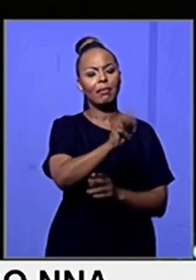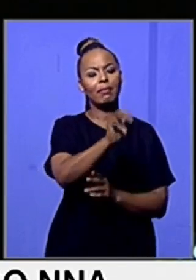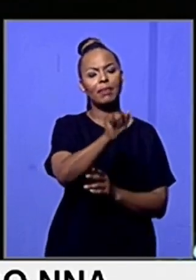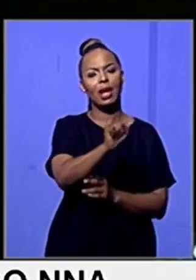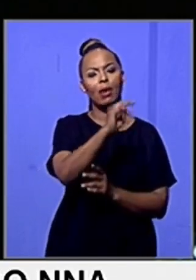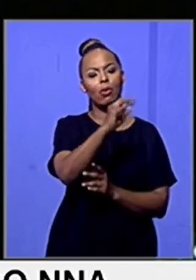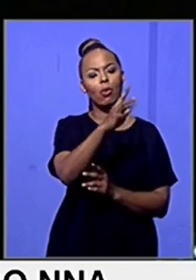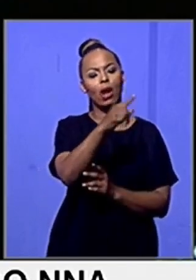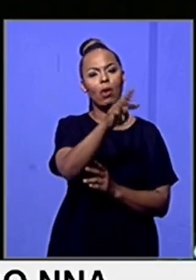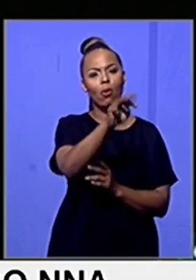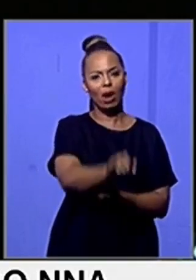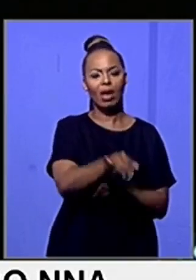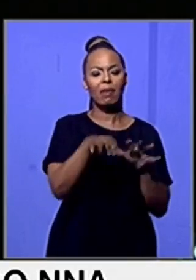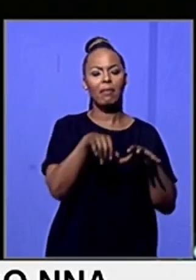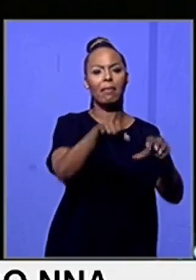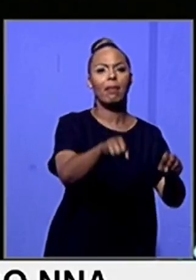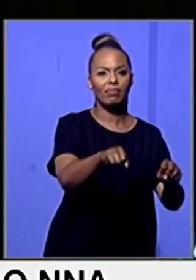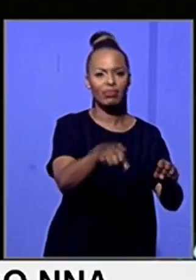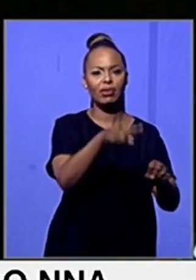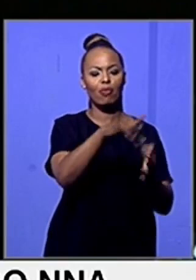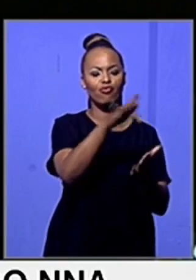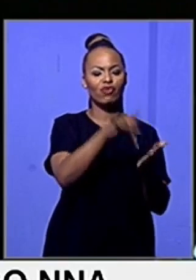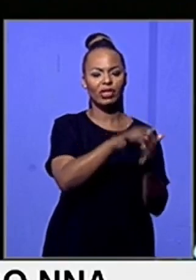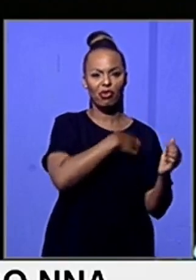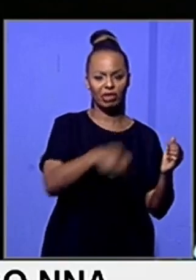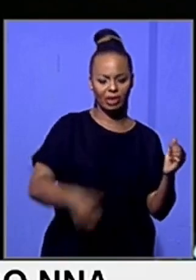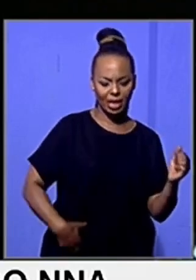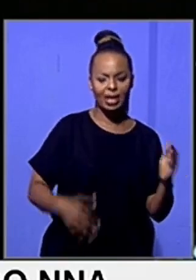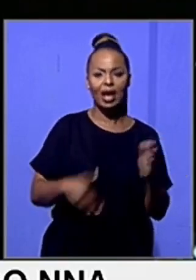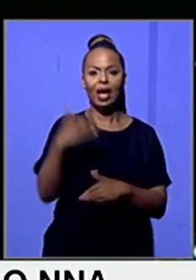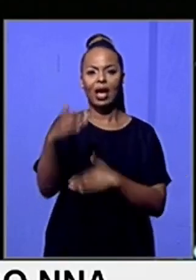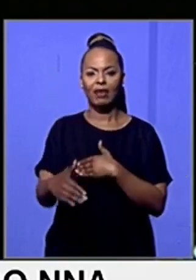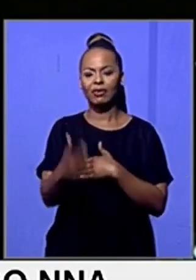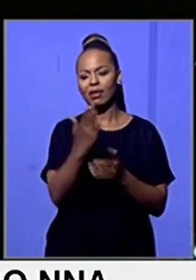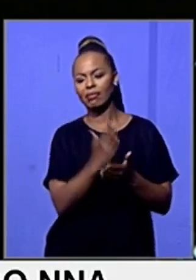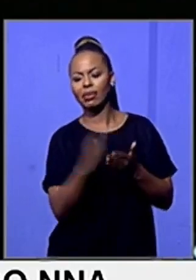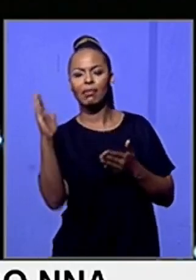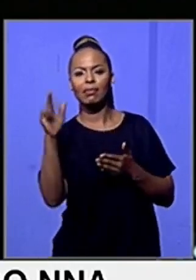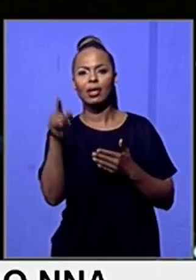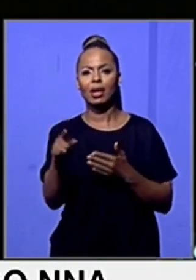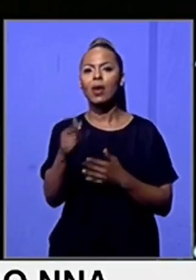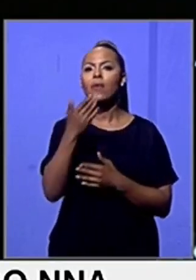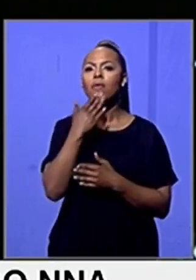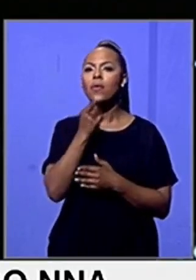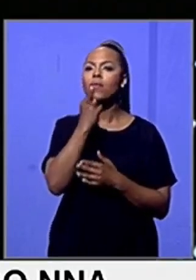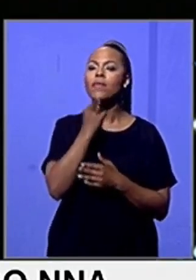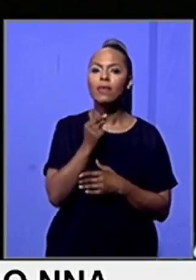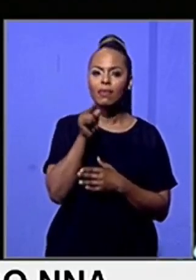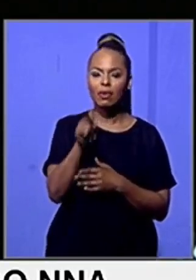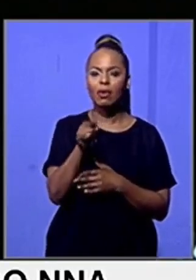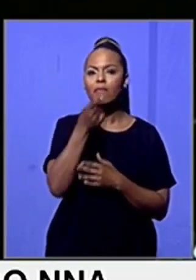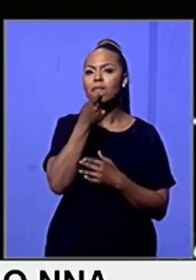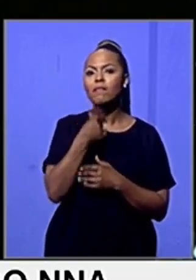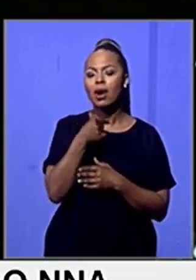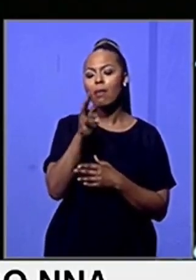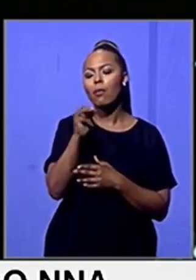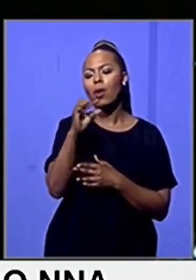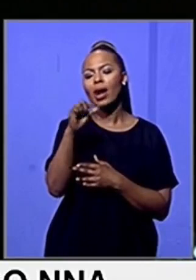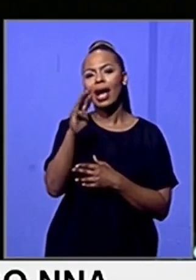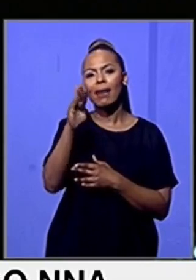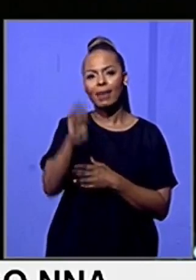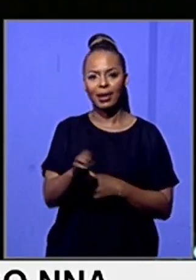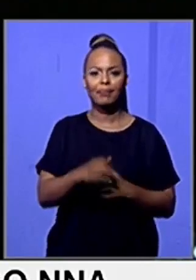Zimbabwe a nke setulo ebe yena mopresidente ka mora hore ho tloswe Ntate Robert Mugabe ya seng a ithobaletse tsatsing la jwale. Tsatsing